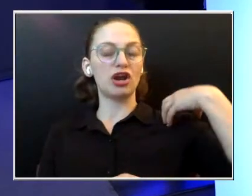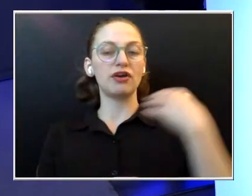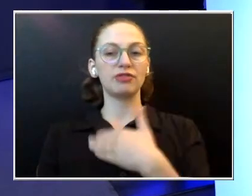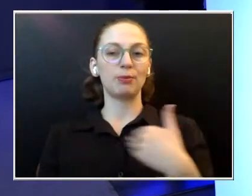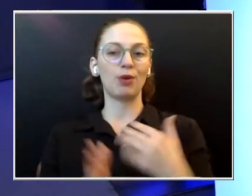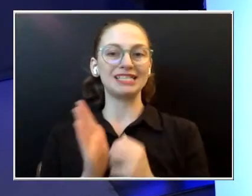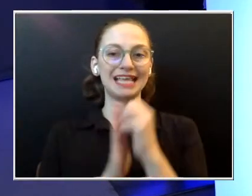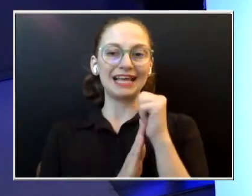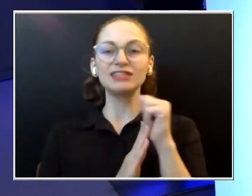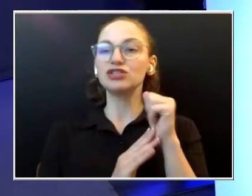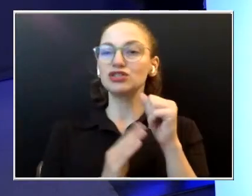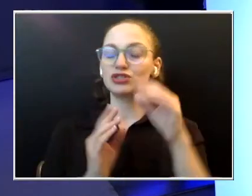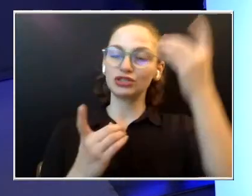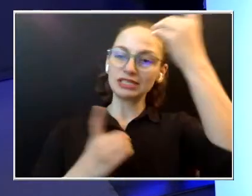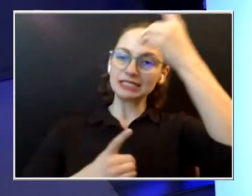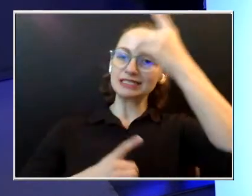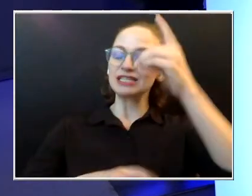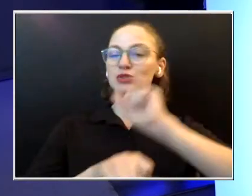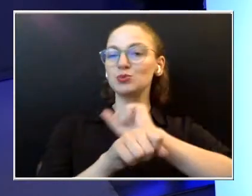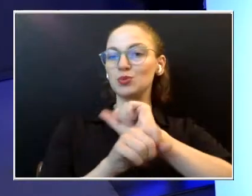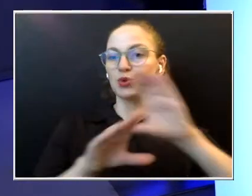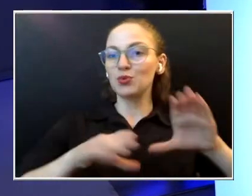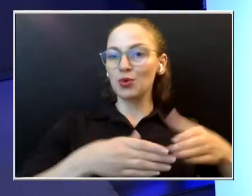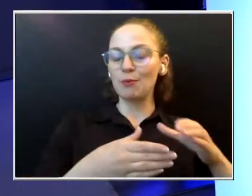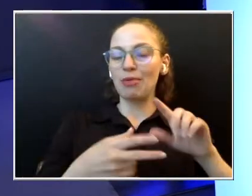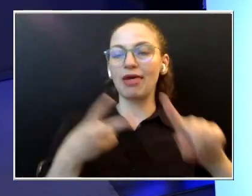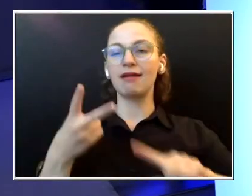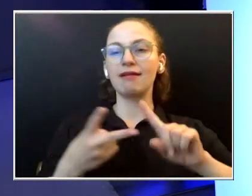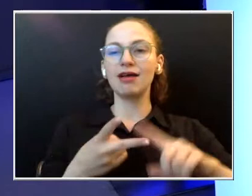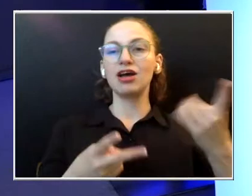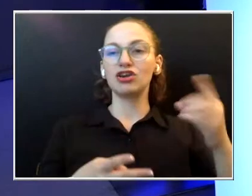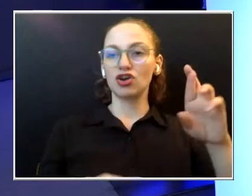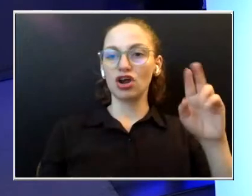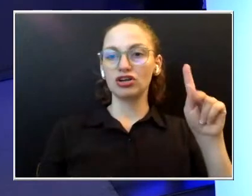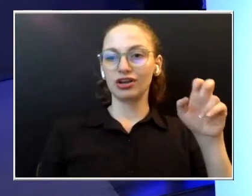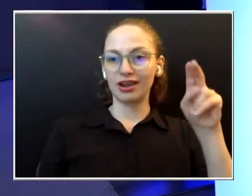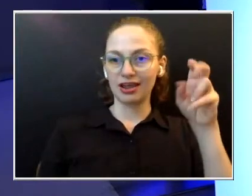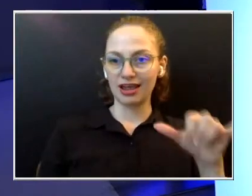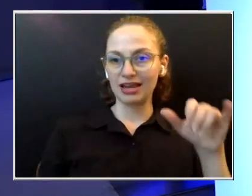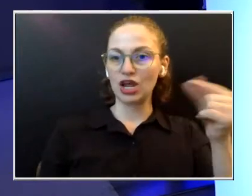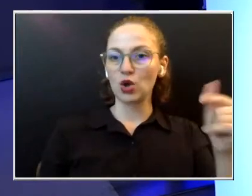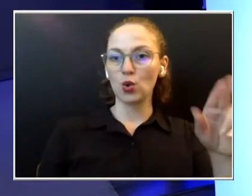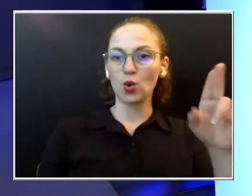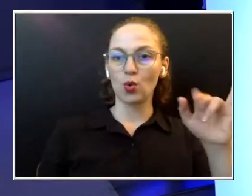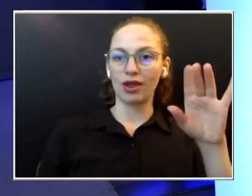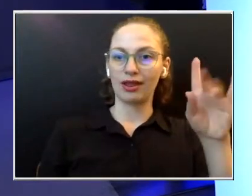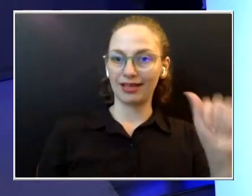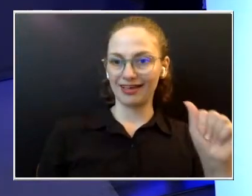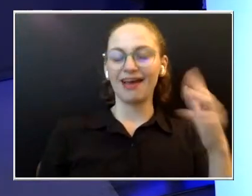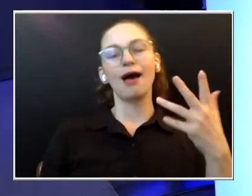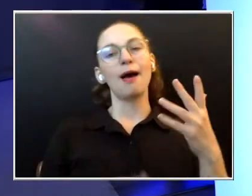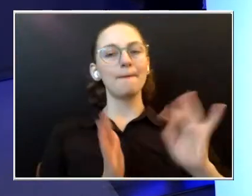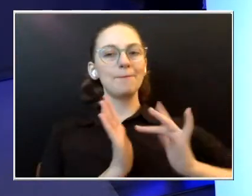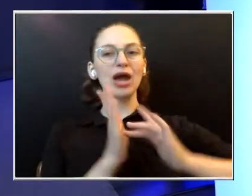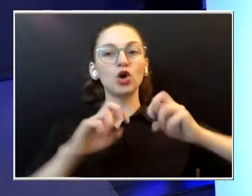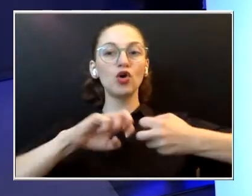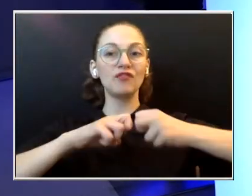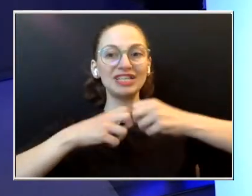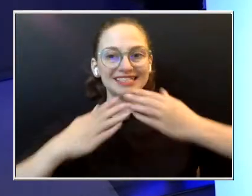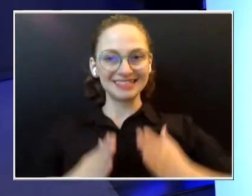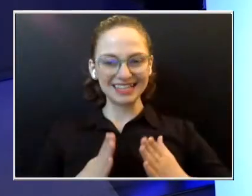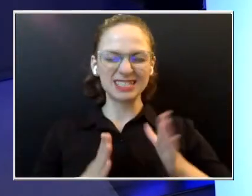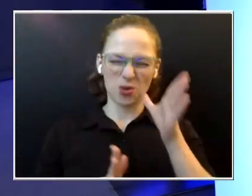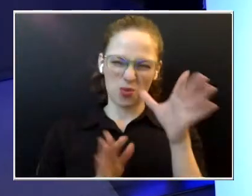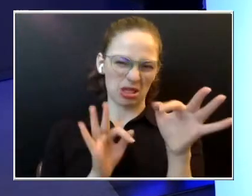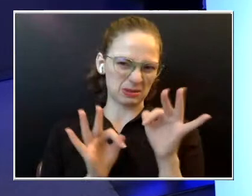Guida, a medical physicist. We're going to talk about what they do in just a moment. He's also the director of the Treatment Planning Services and assistant director